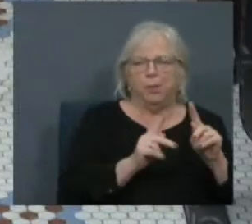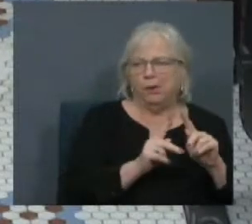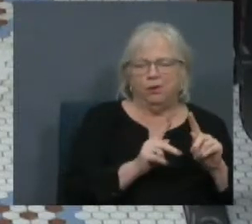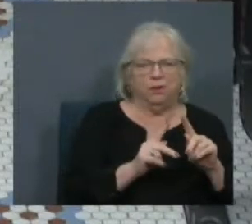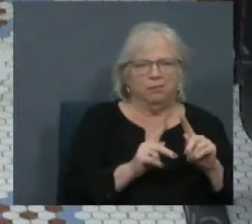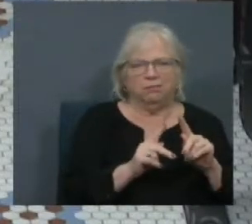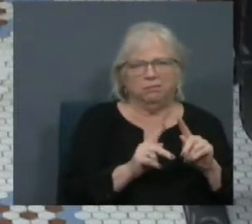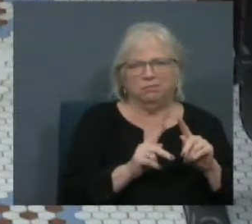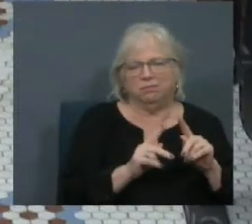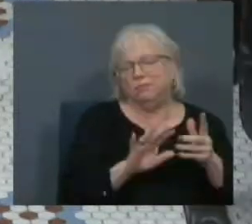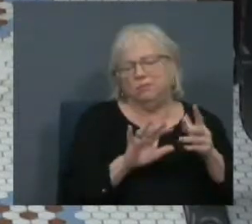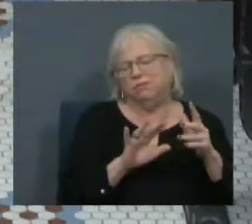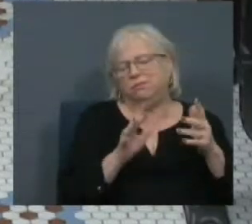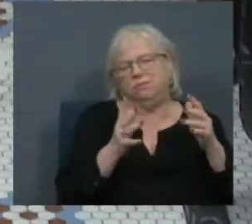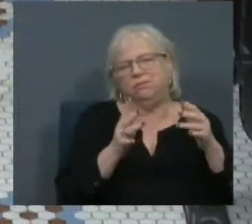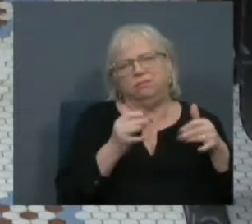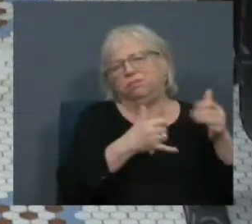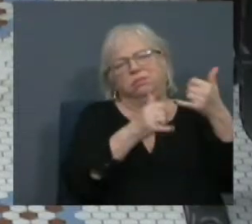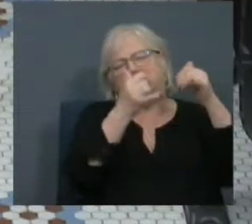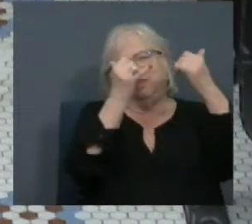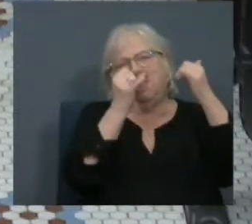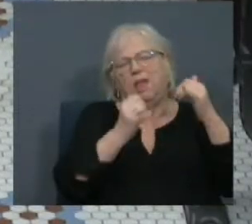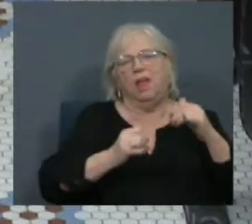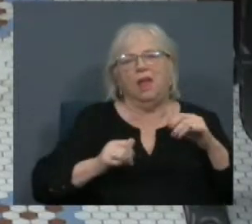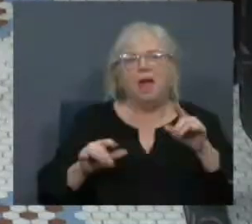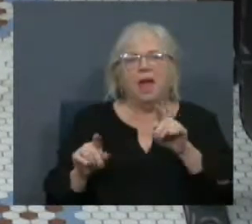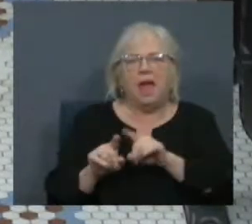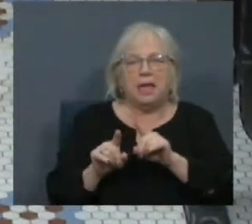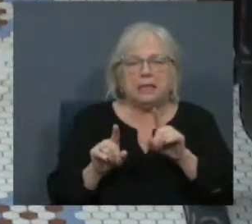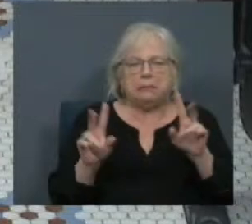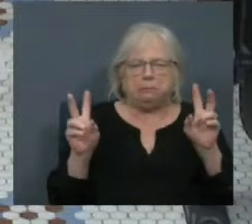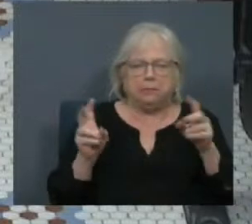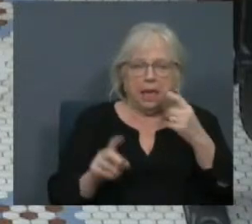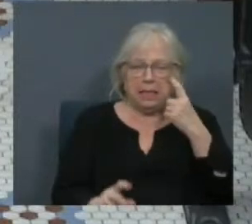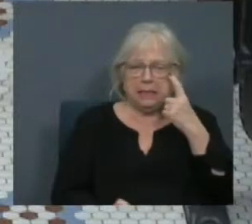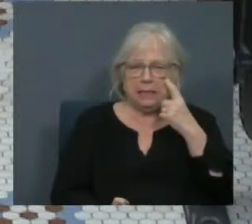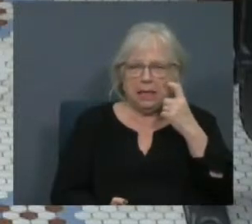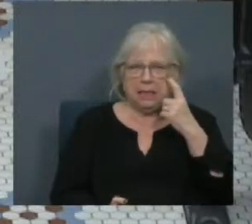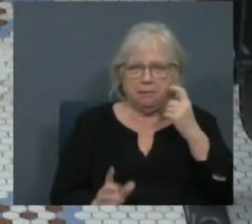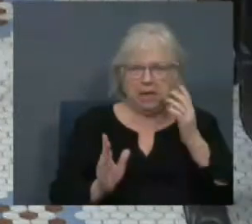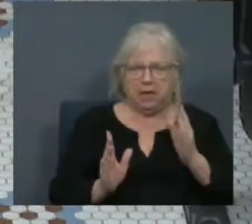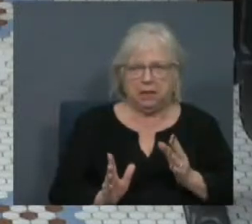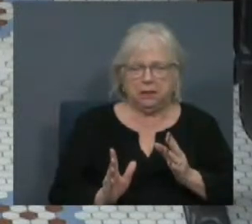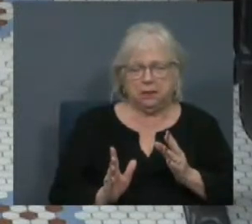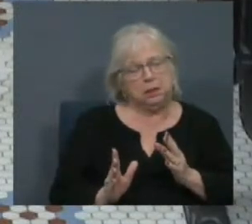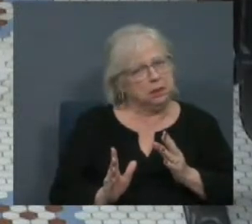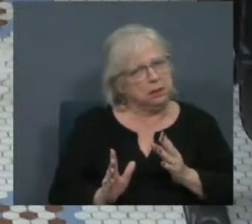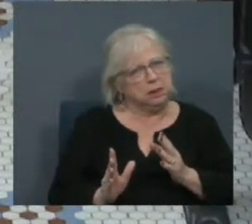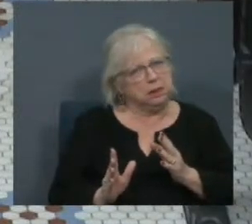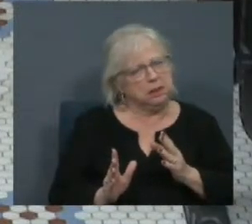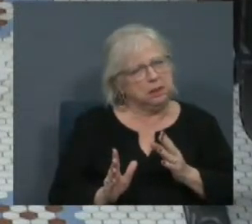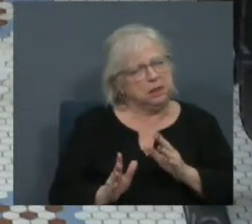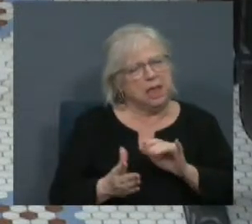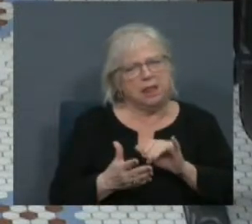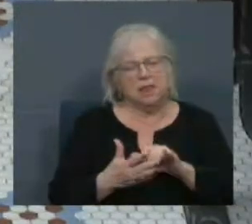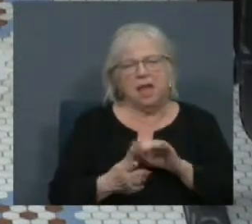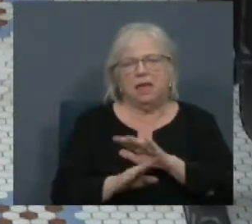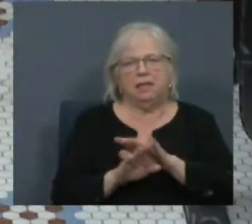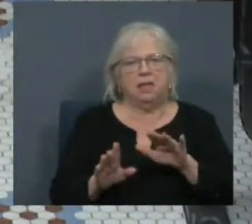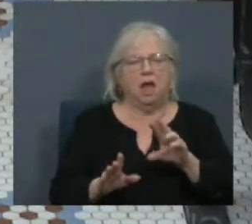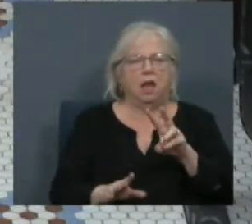just frivolity, as a suspect. That is not a way to